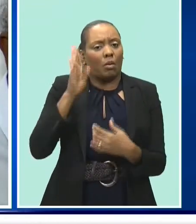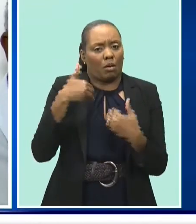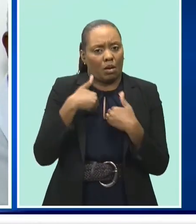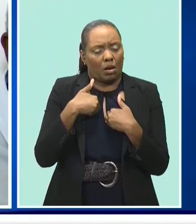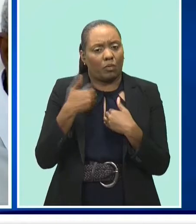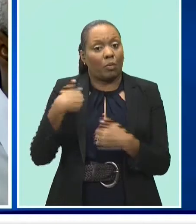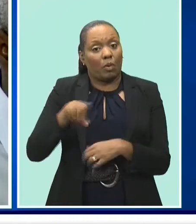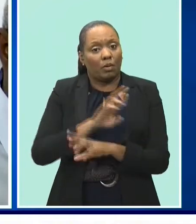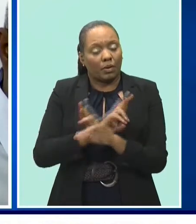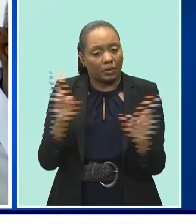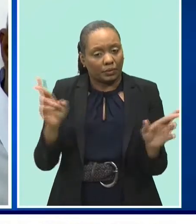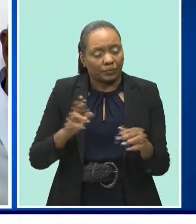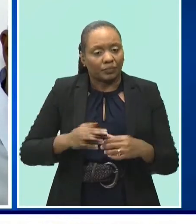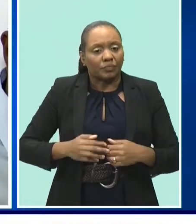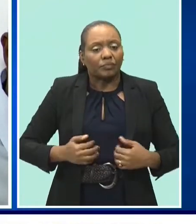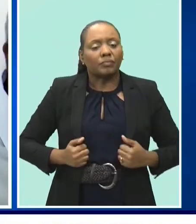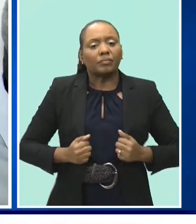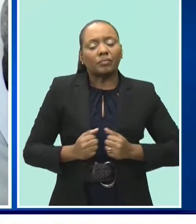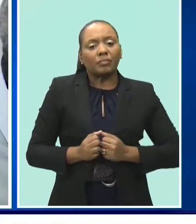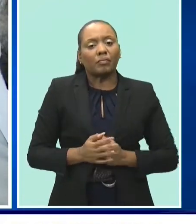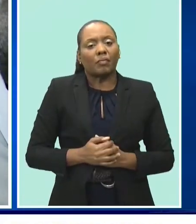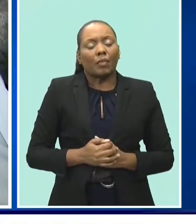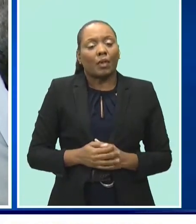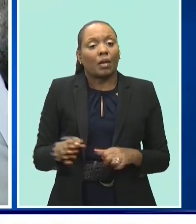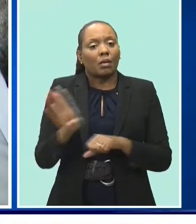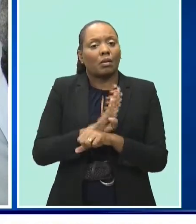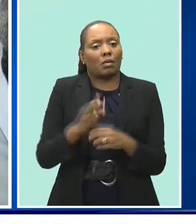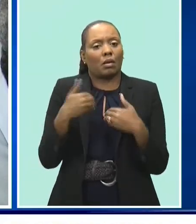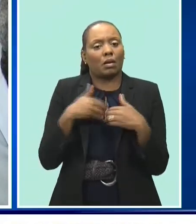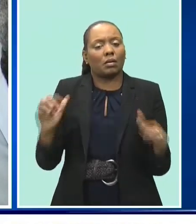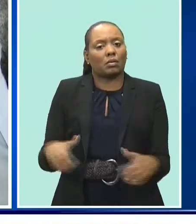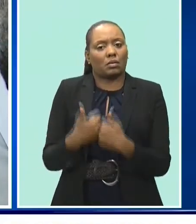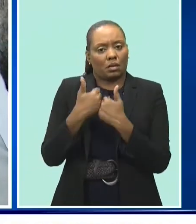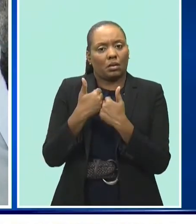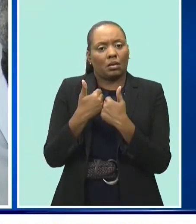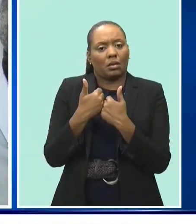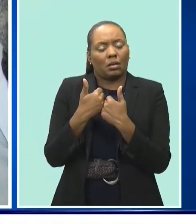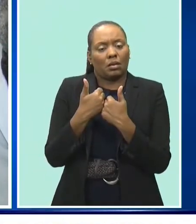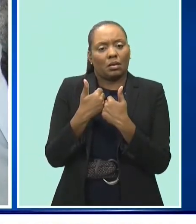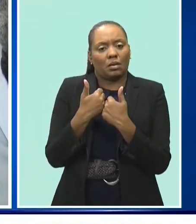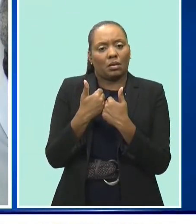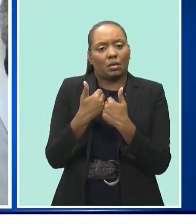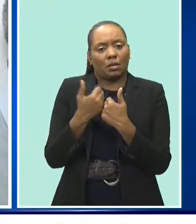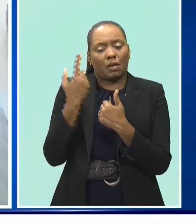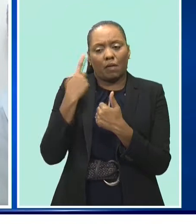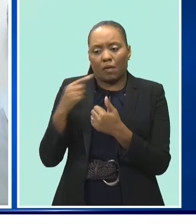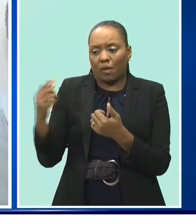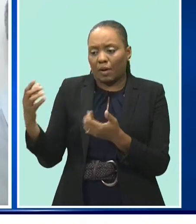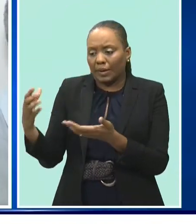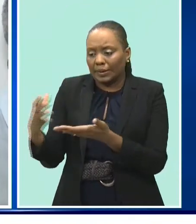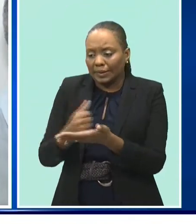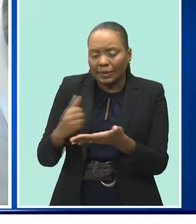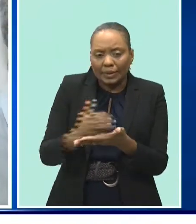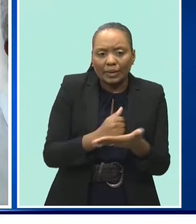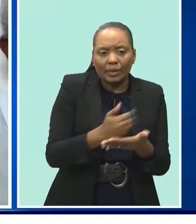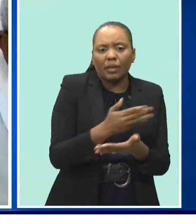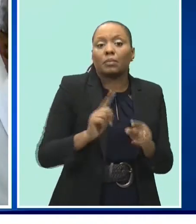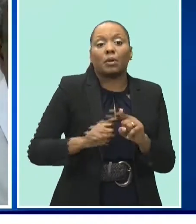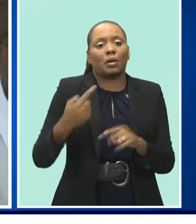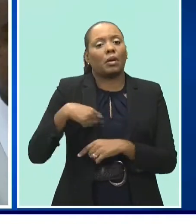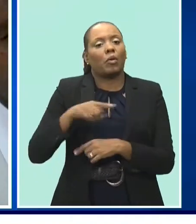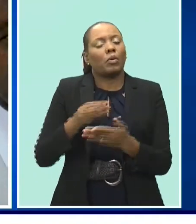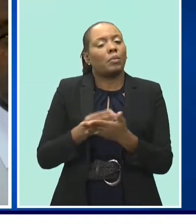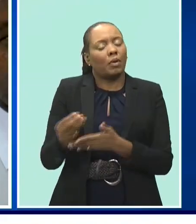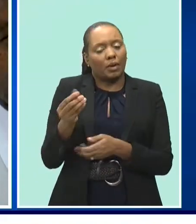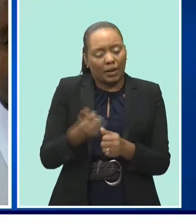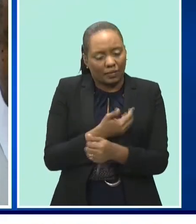community, would have more of a challenge in getting these particular things. But I would assure you that we bought everything that was on